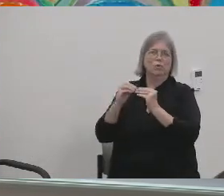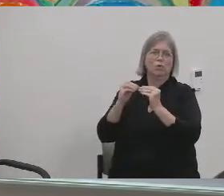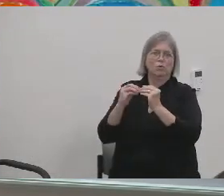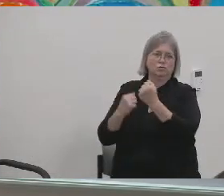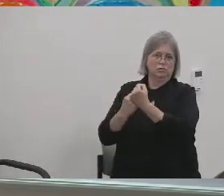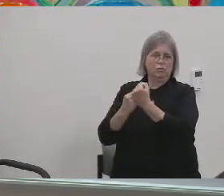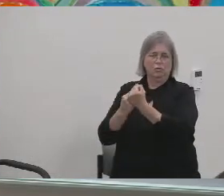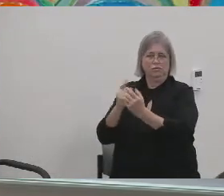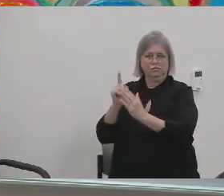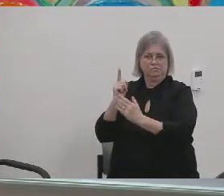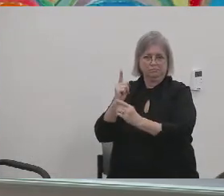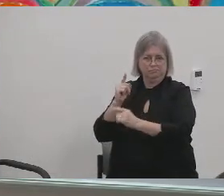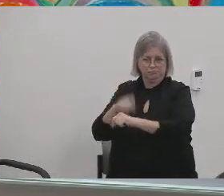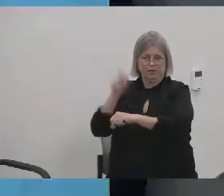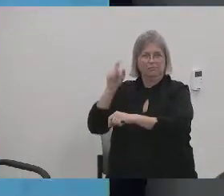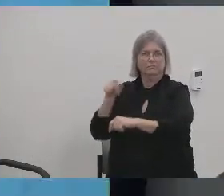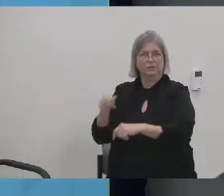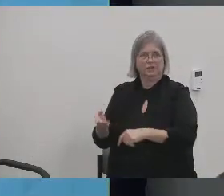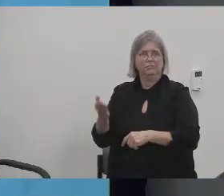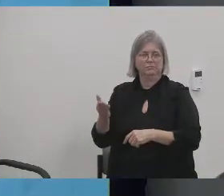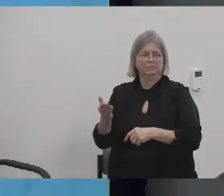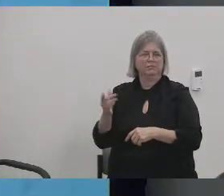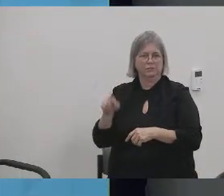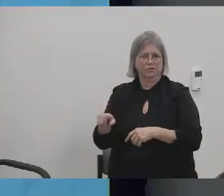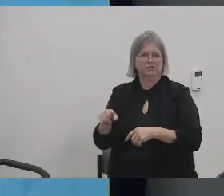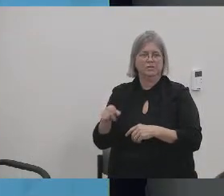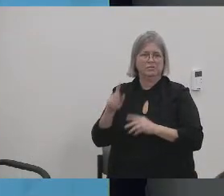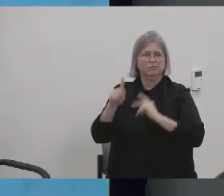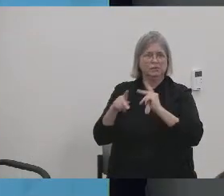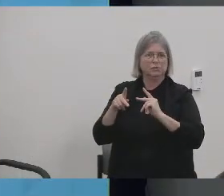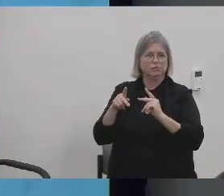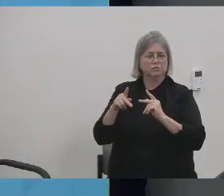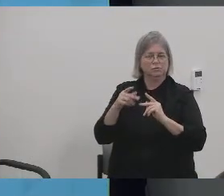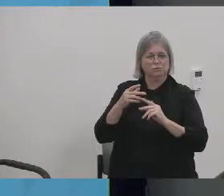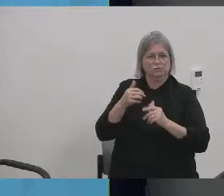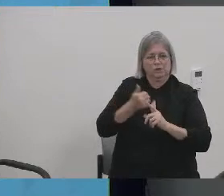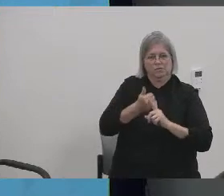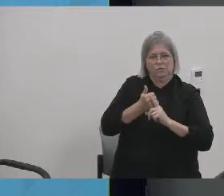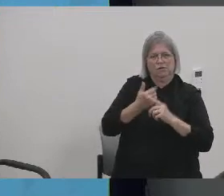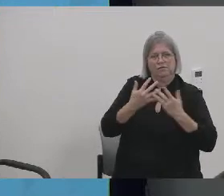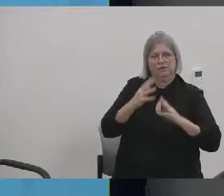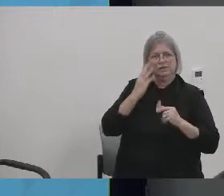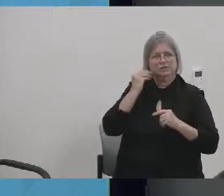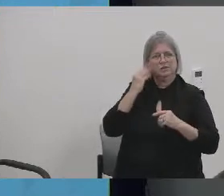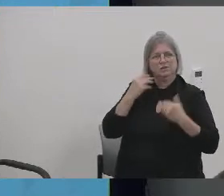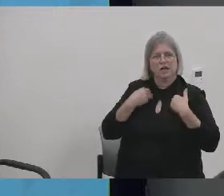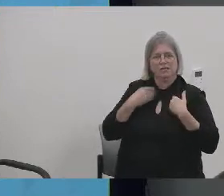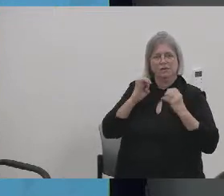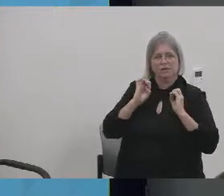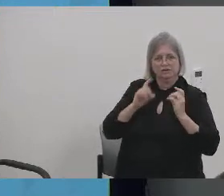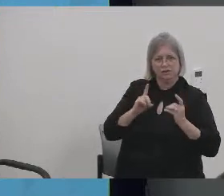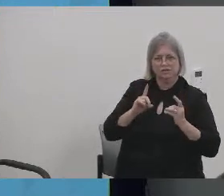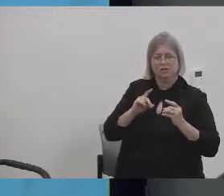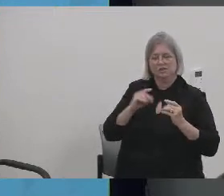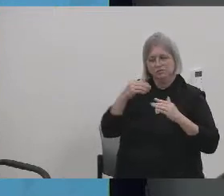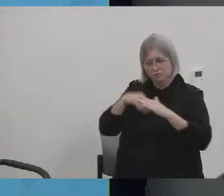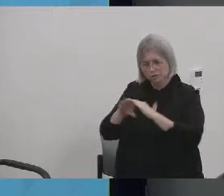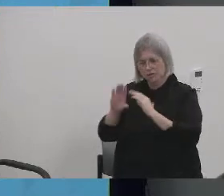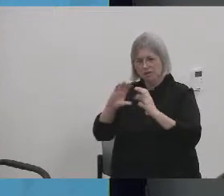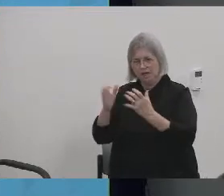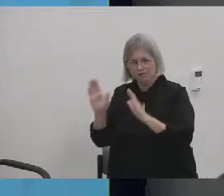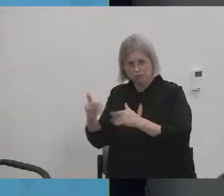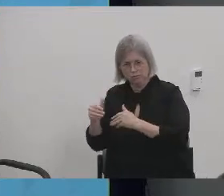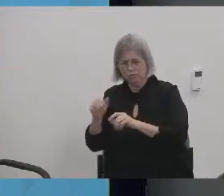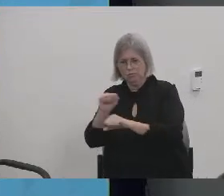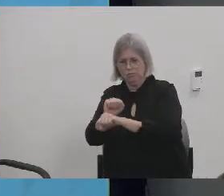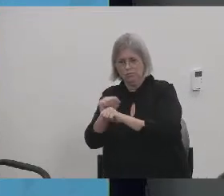support when they need it. They need to have people who have taught, who are educators, who can come into a classroom and work side by side with